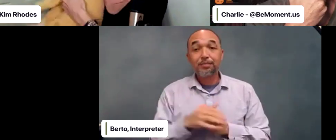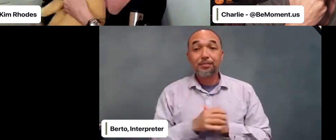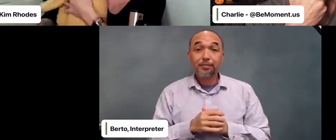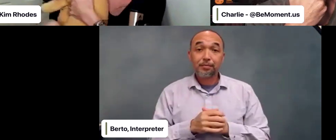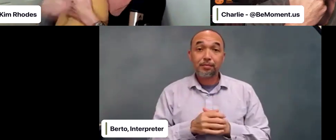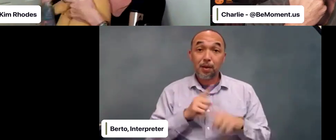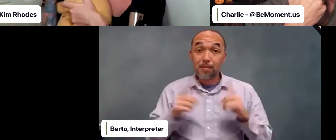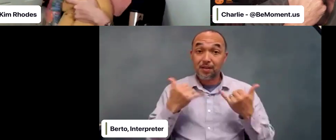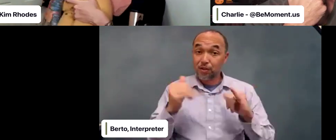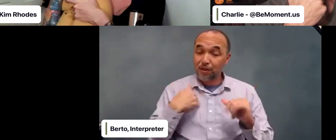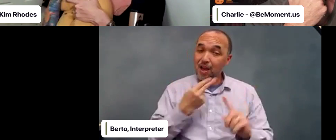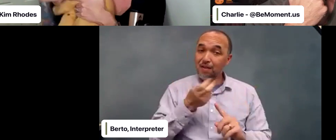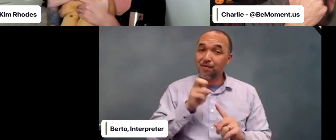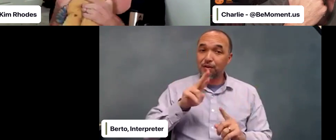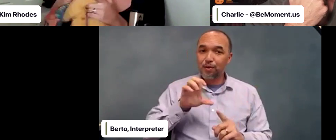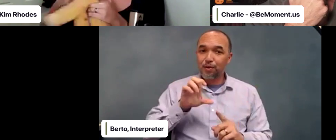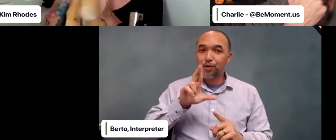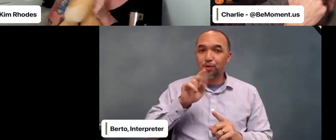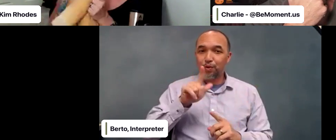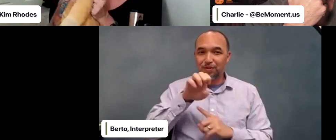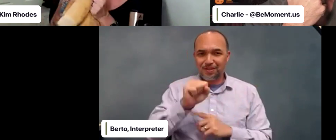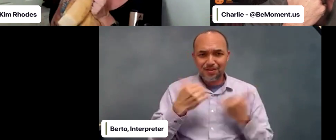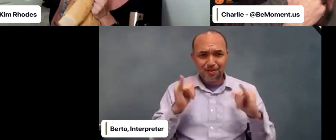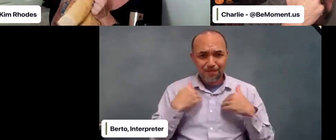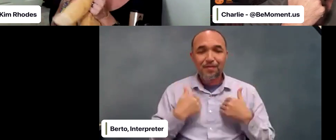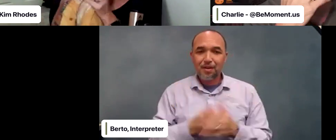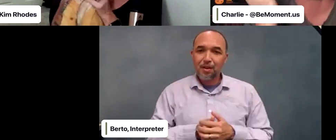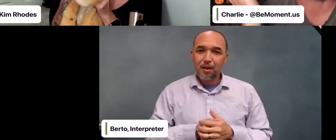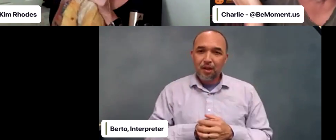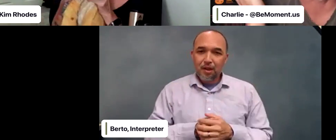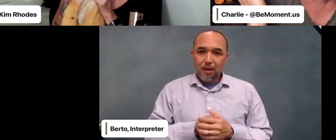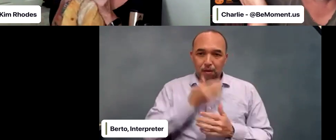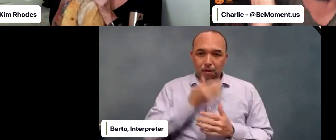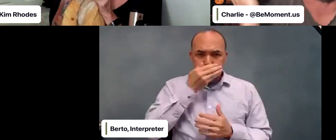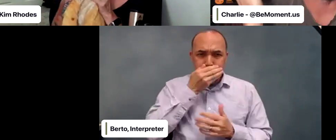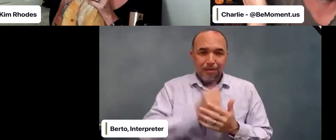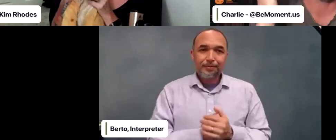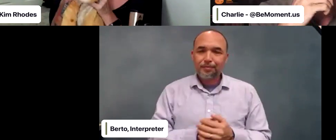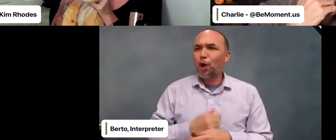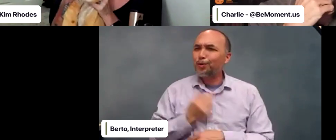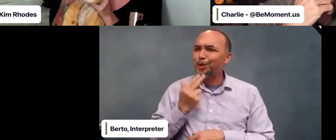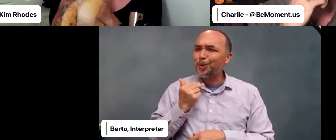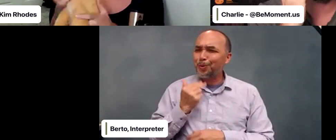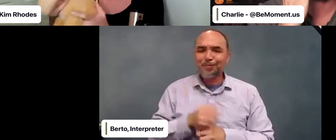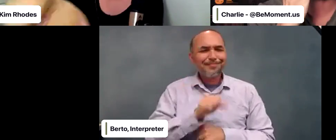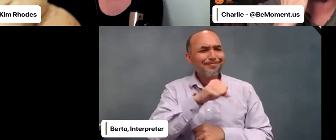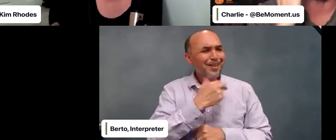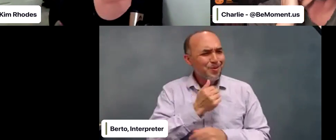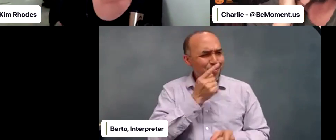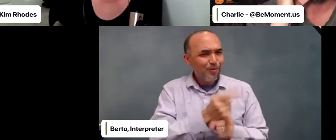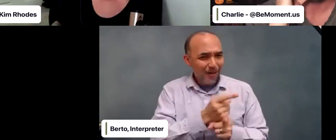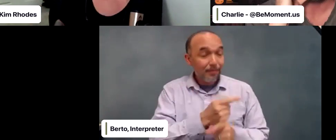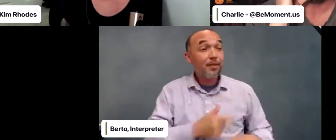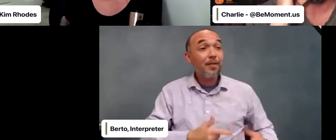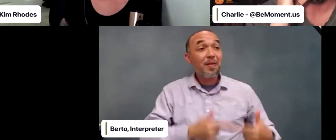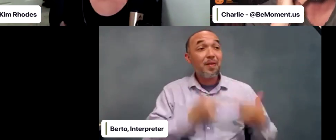have Hercules, and he still takes care of me. He's my guy. First of all, he's adorable. First of all, isn't he adorable? He lived in my closet when